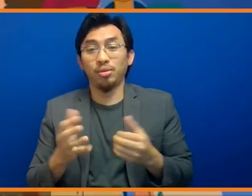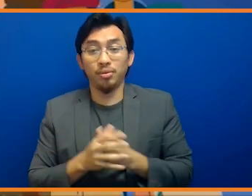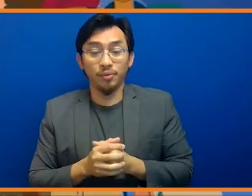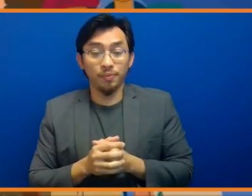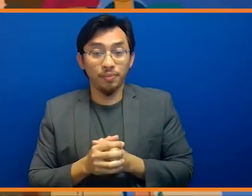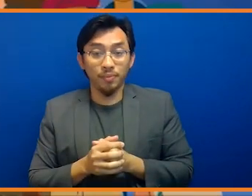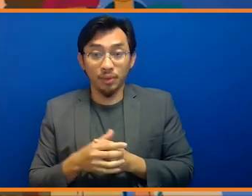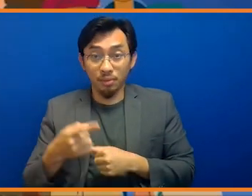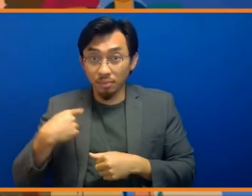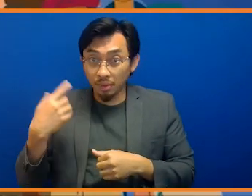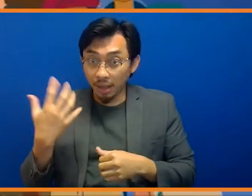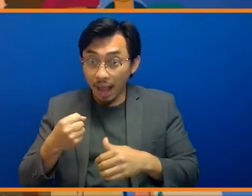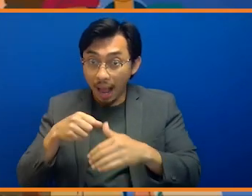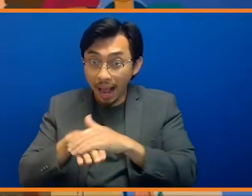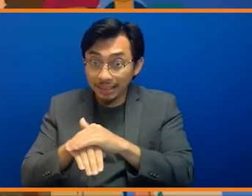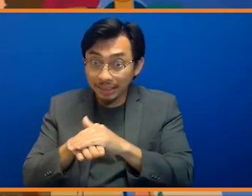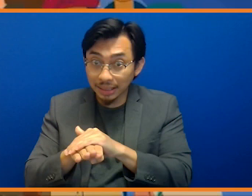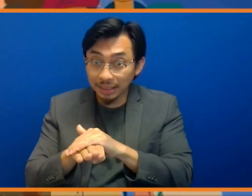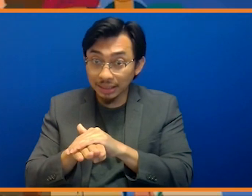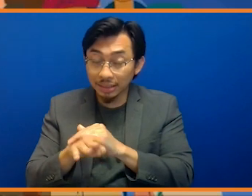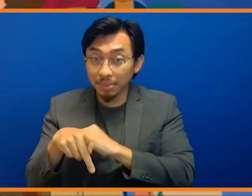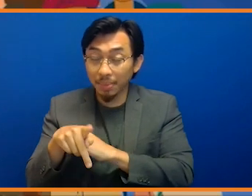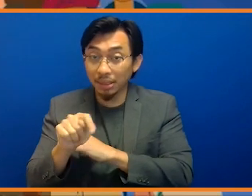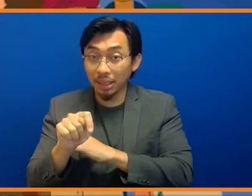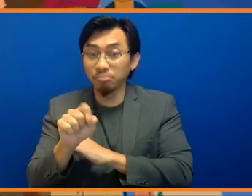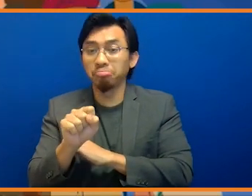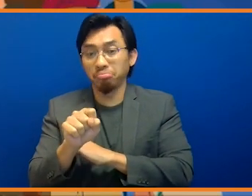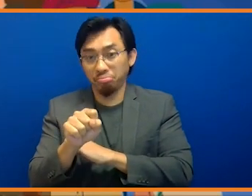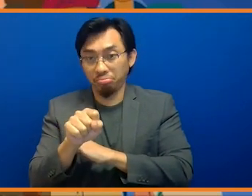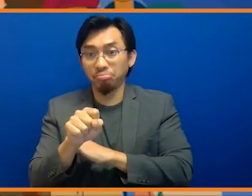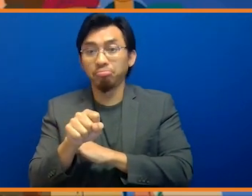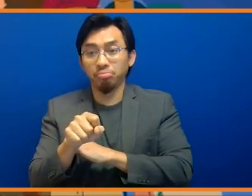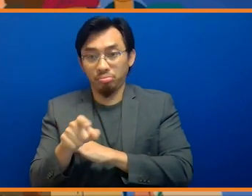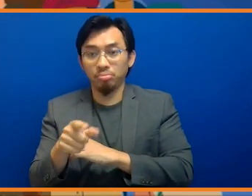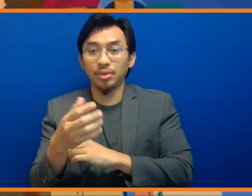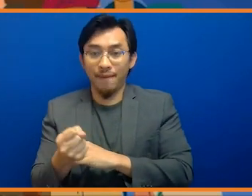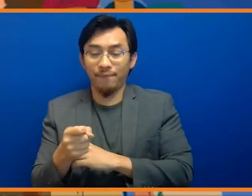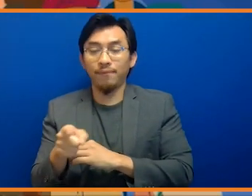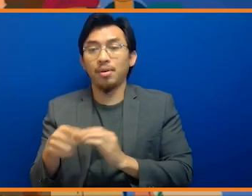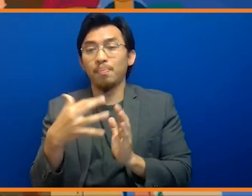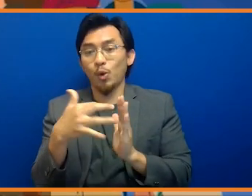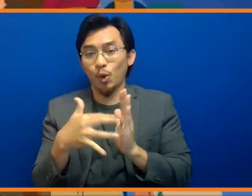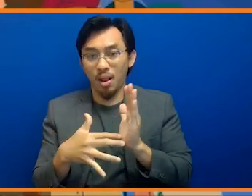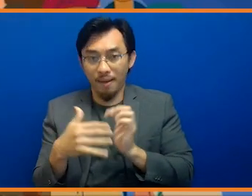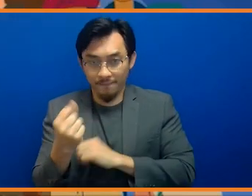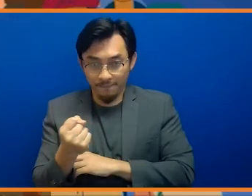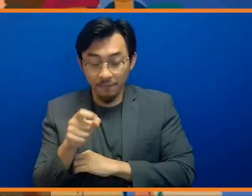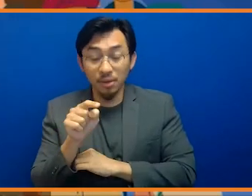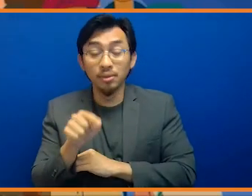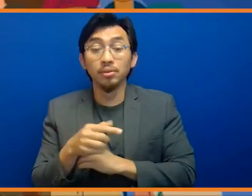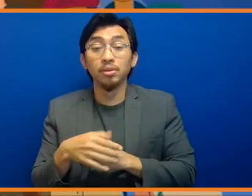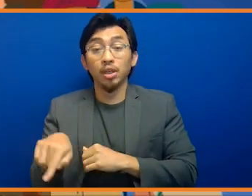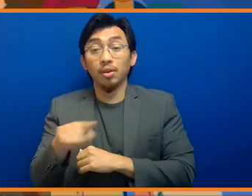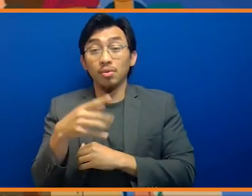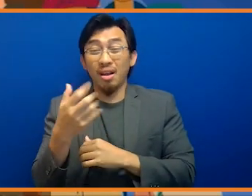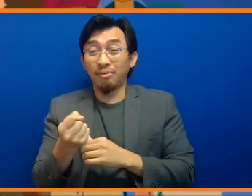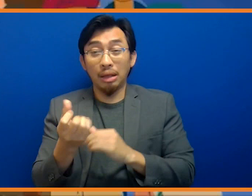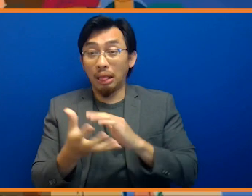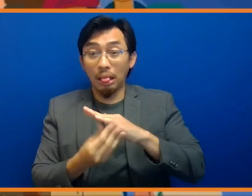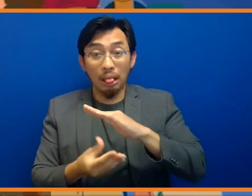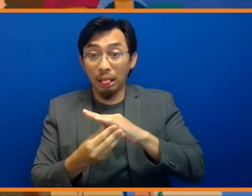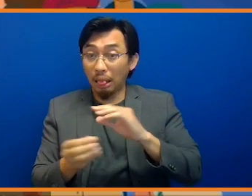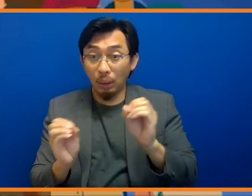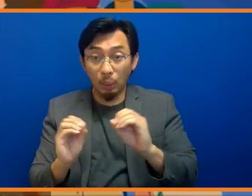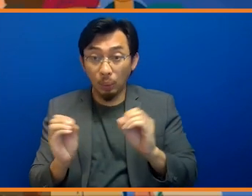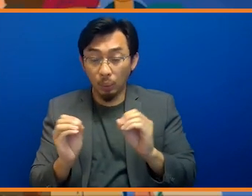this presentation? Does it available? The figure is available as a module. So you can, if you haven't downloaded on the